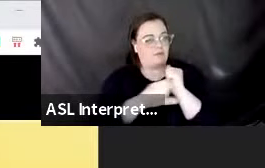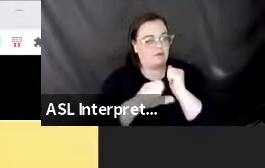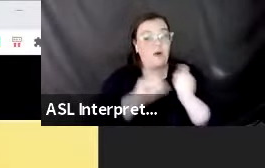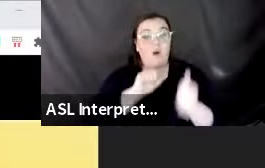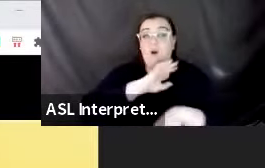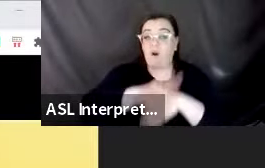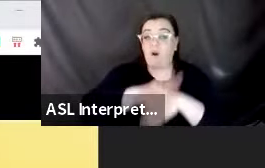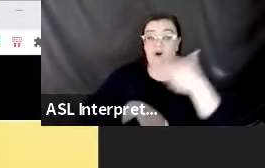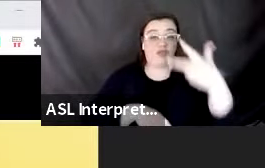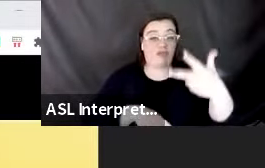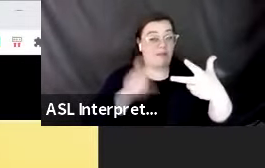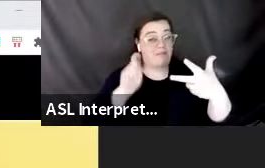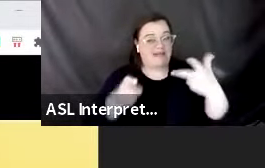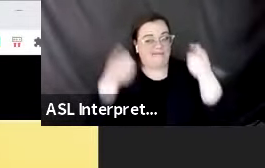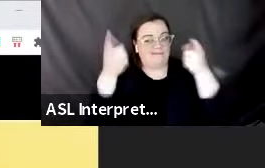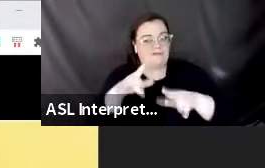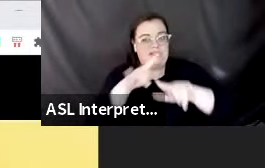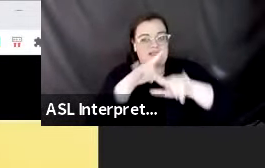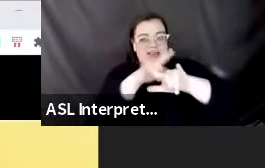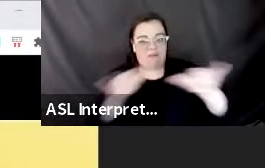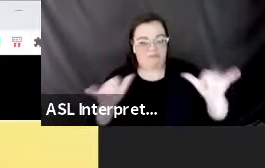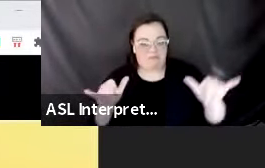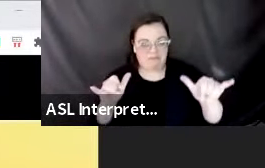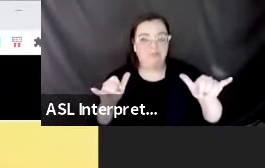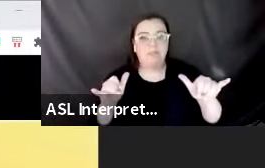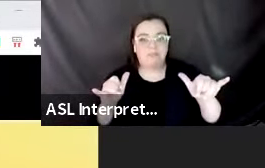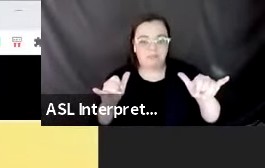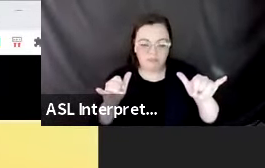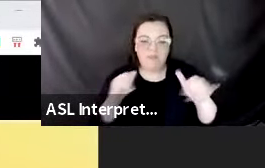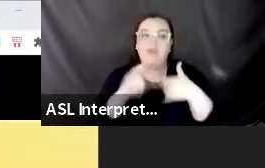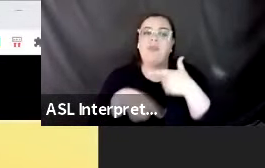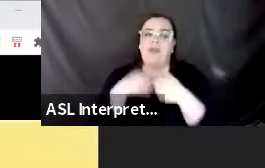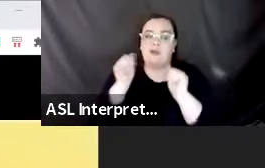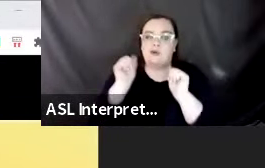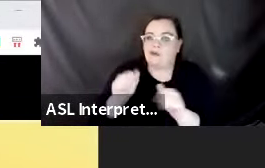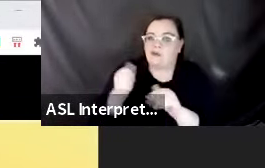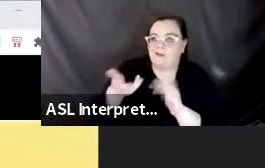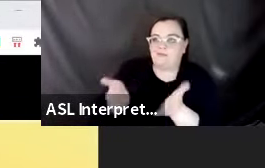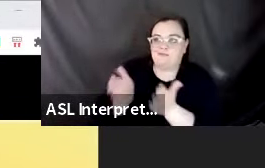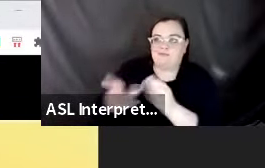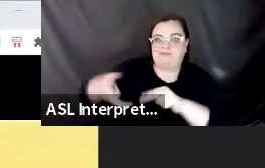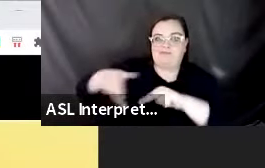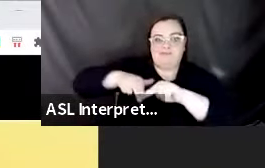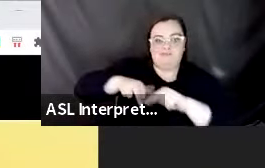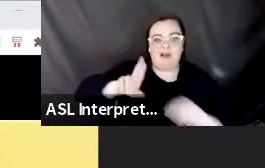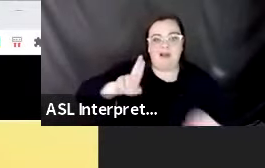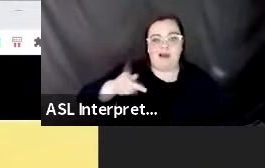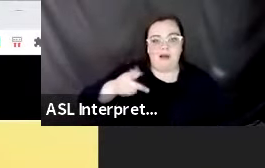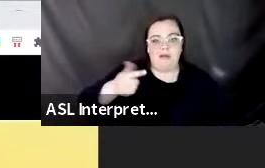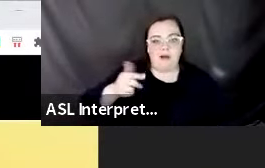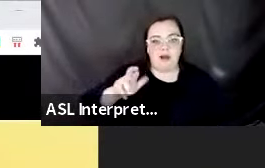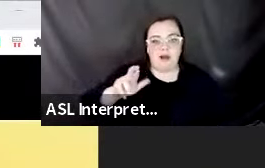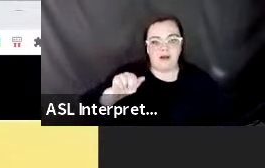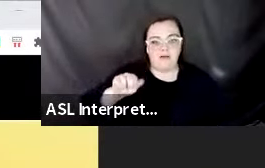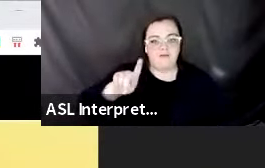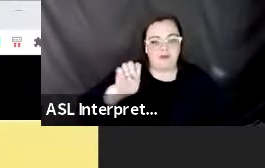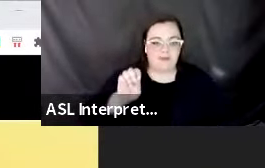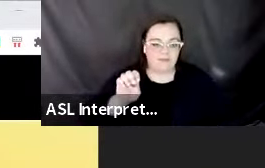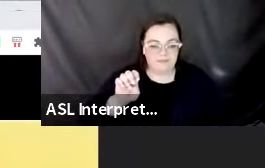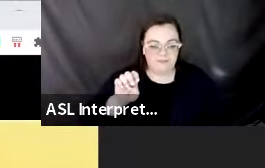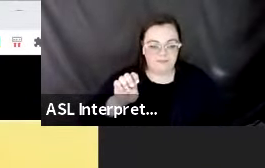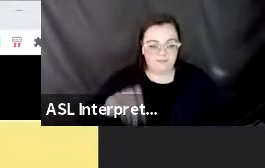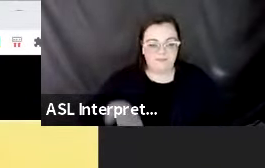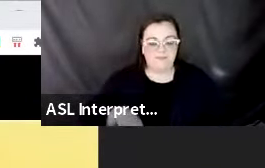met simultaneously to be eligible for an upgrade. And a little bit before and a little bit